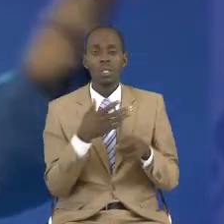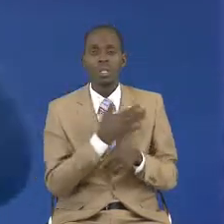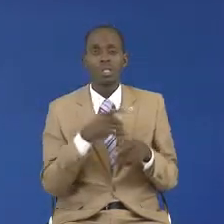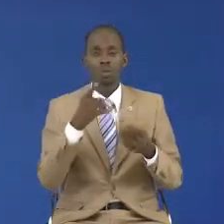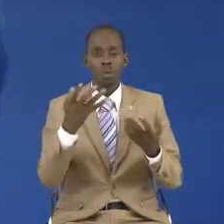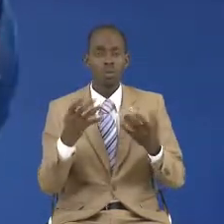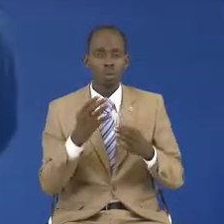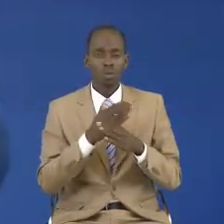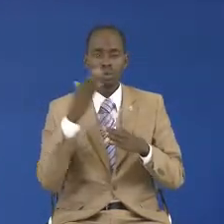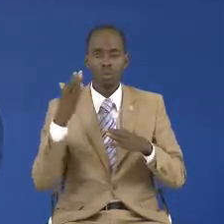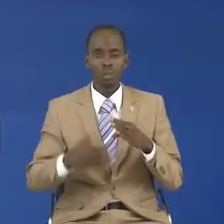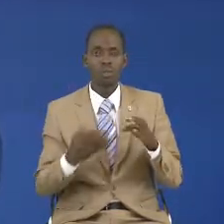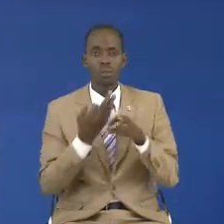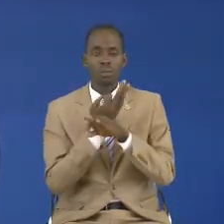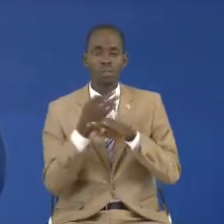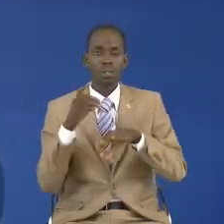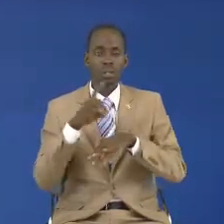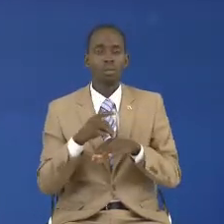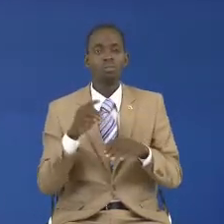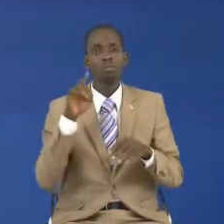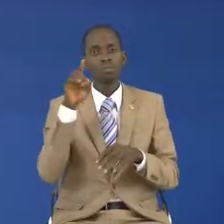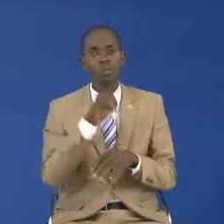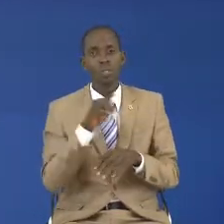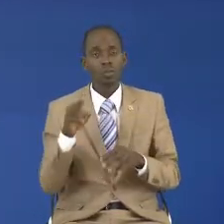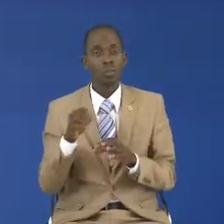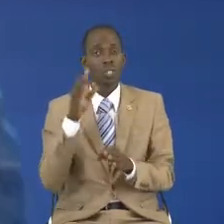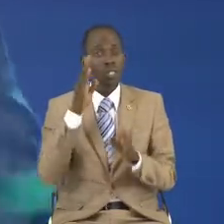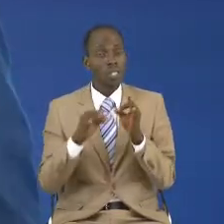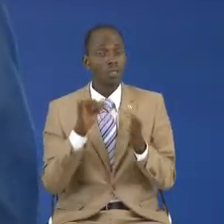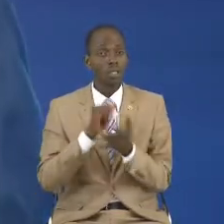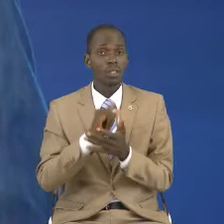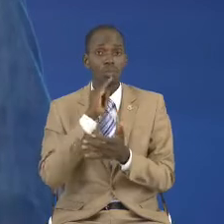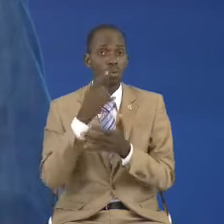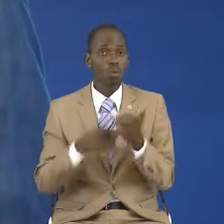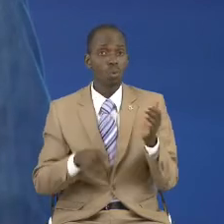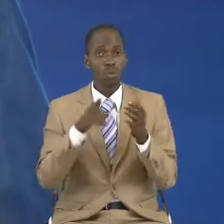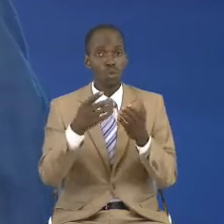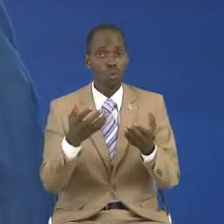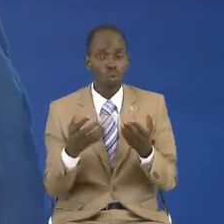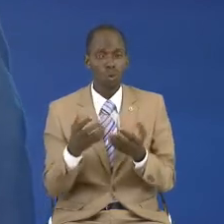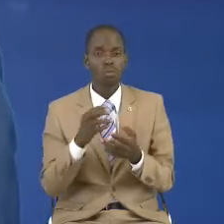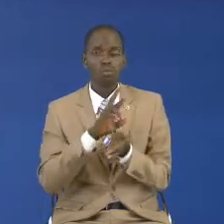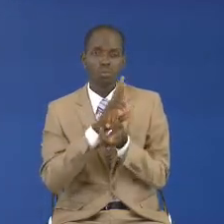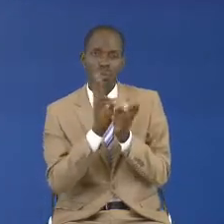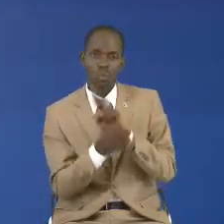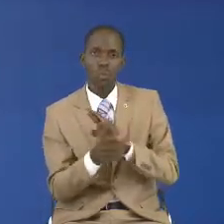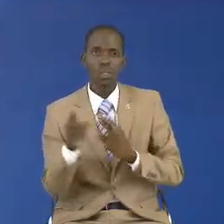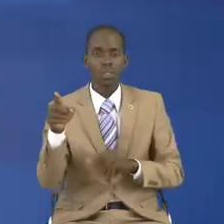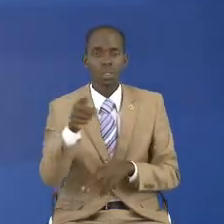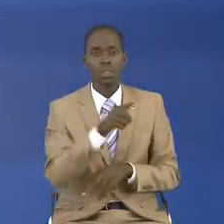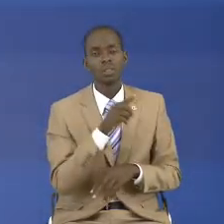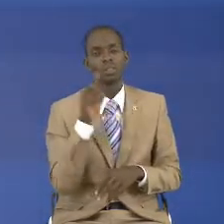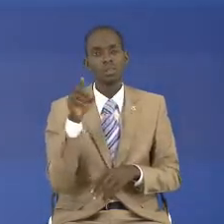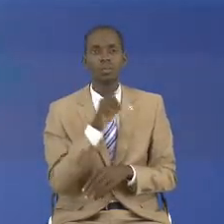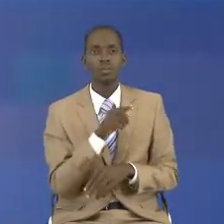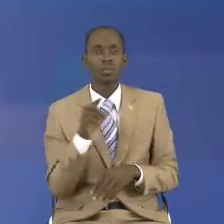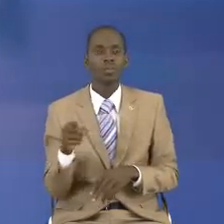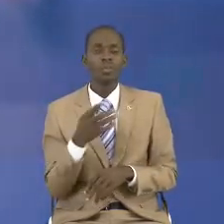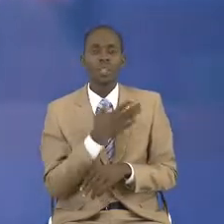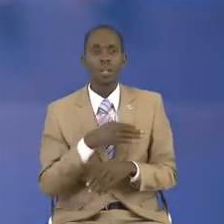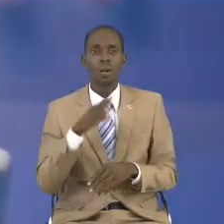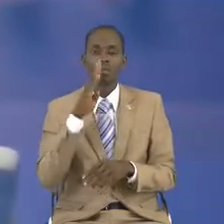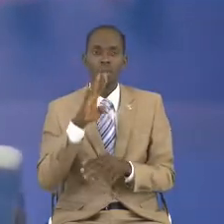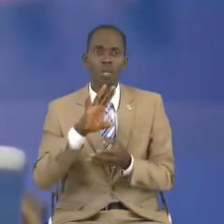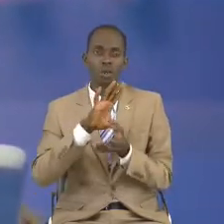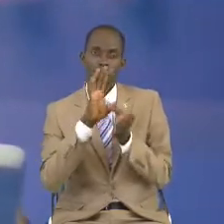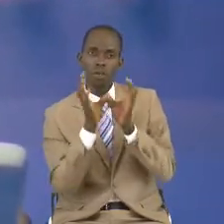freedom therefore if that's what you want repent therefore and be converted that